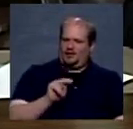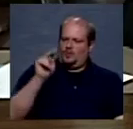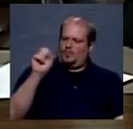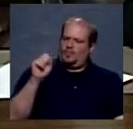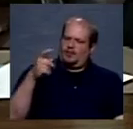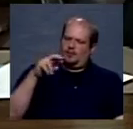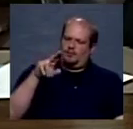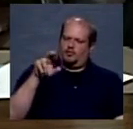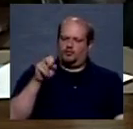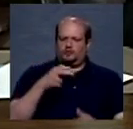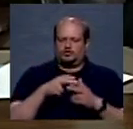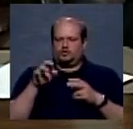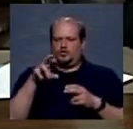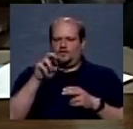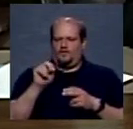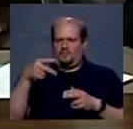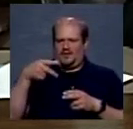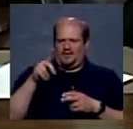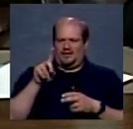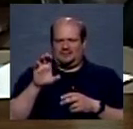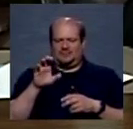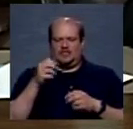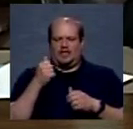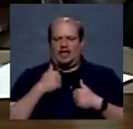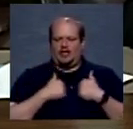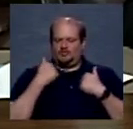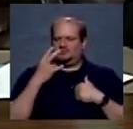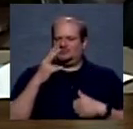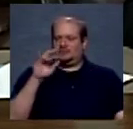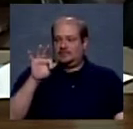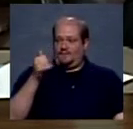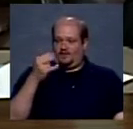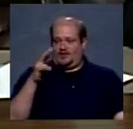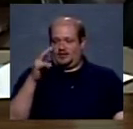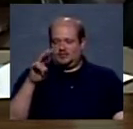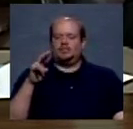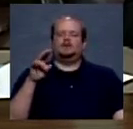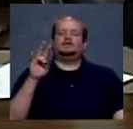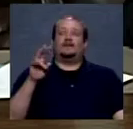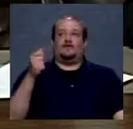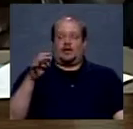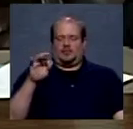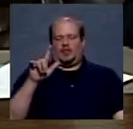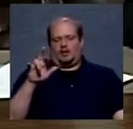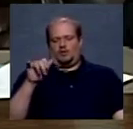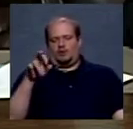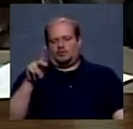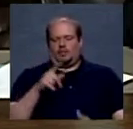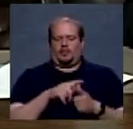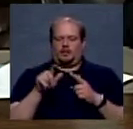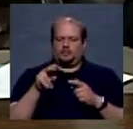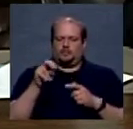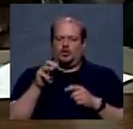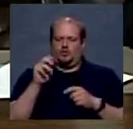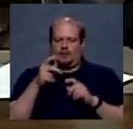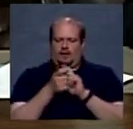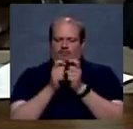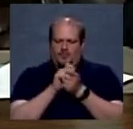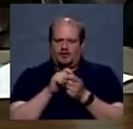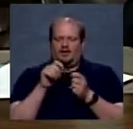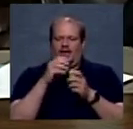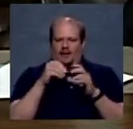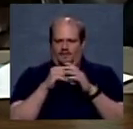short form PDC, located at 719 North Spruce Street, Little Rock, Arkansas, amending the official zoning map of the city of Little Rock,